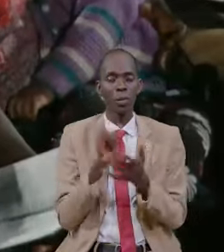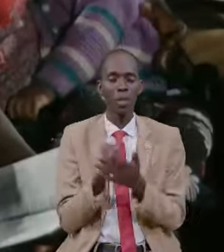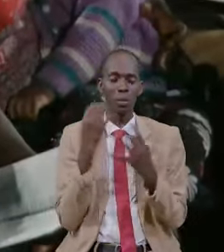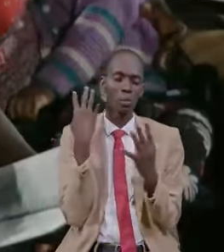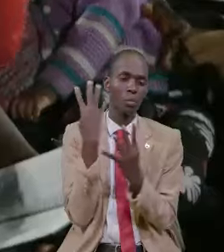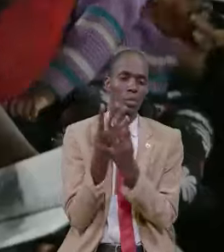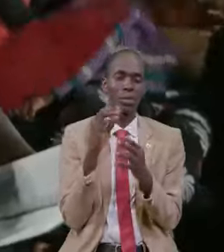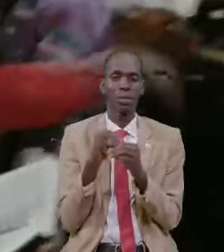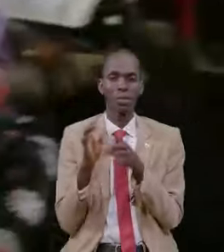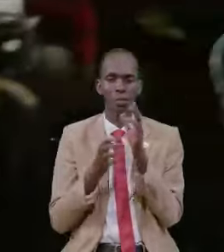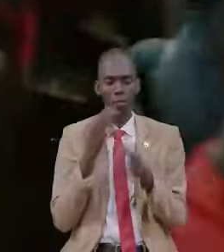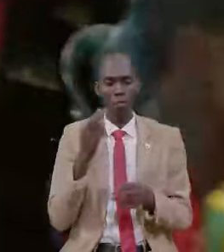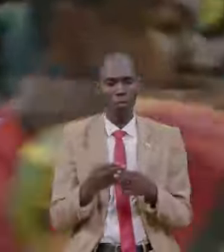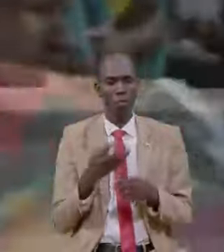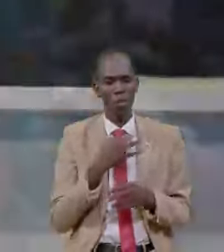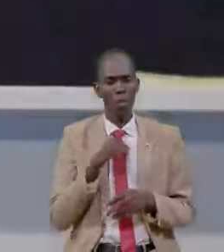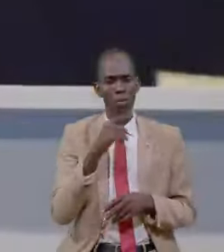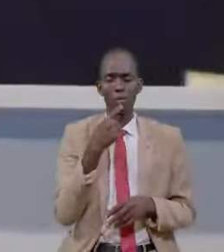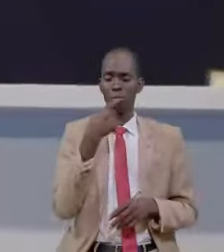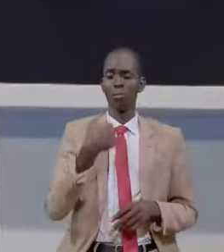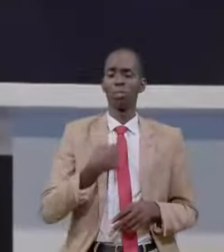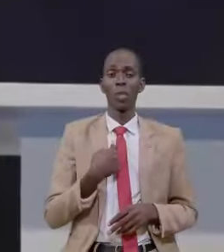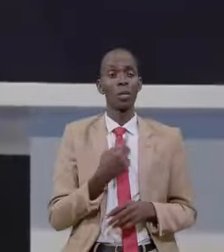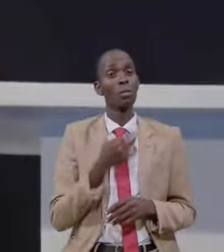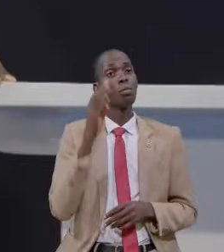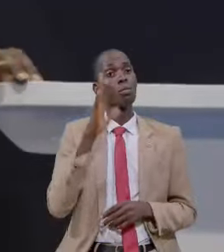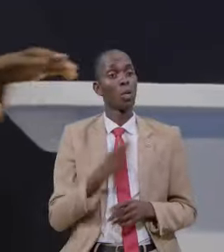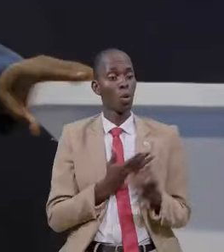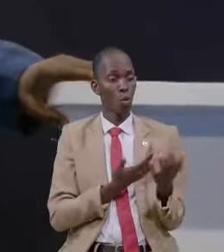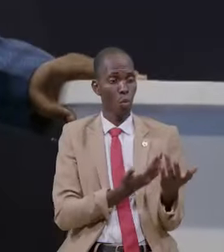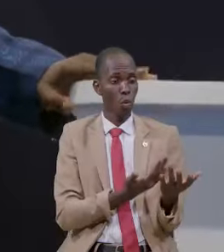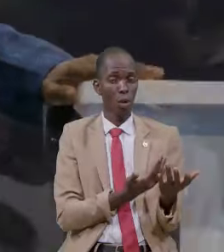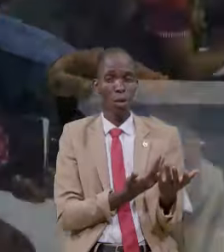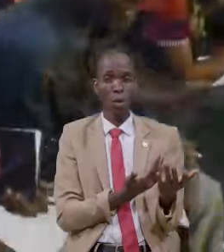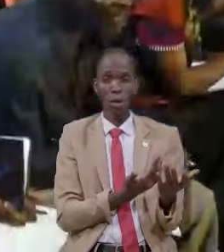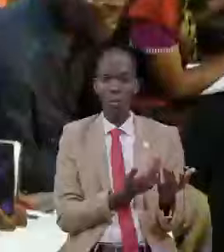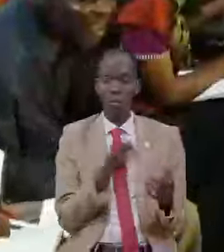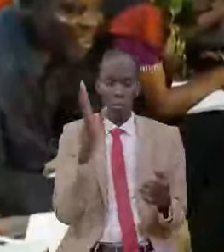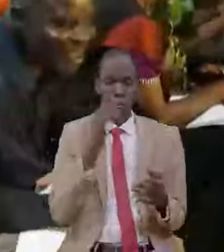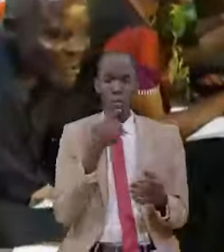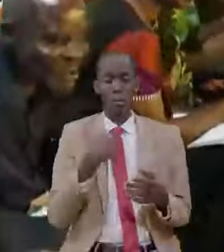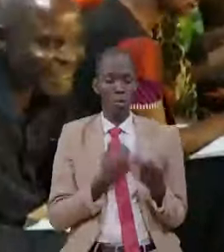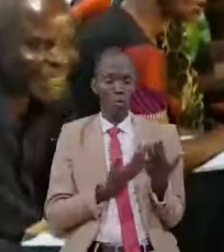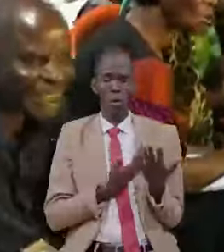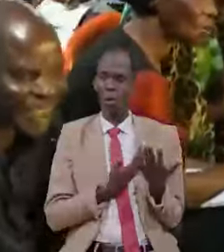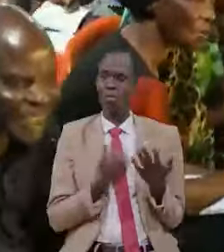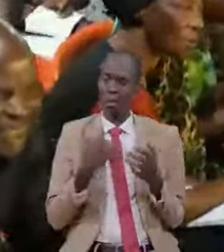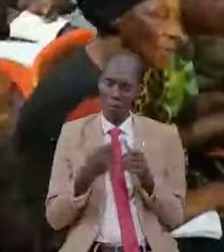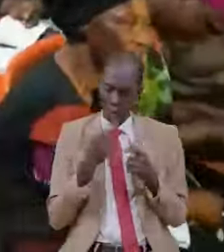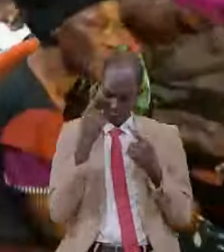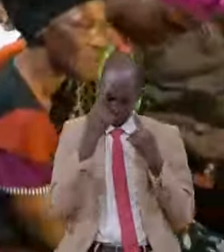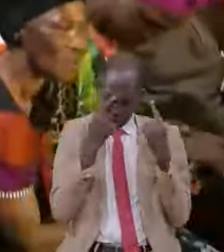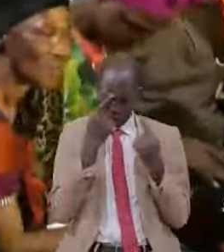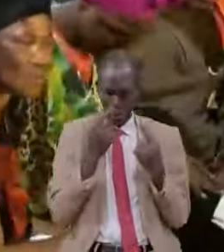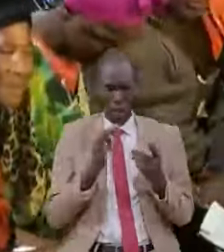Are you telling me, Pastor, hold on? I want to think about it.